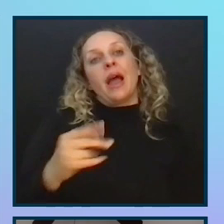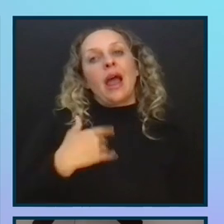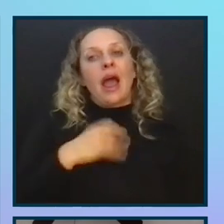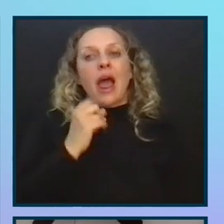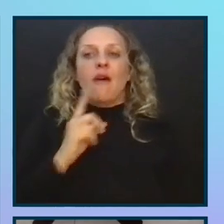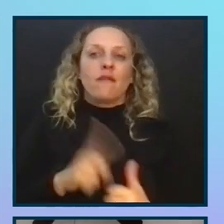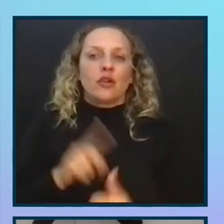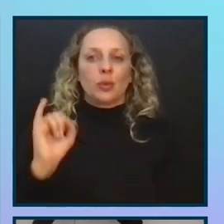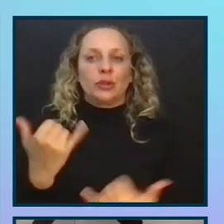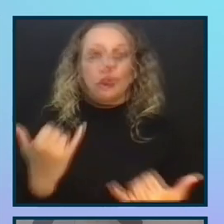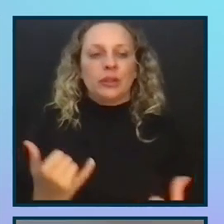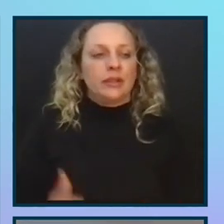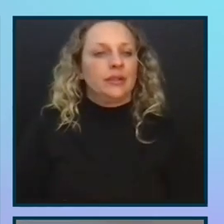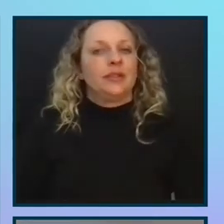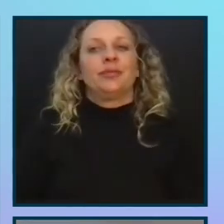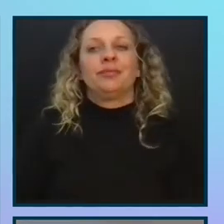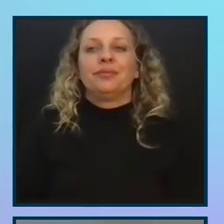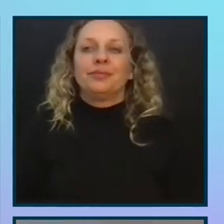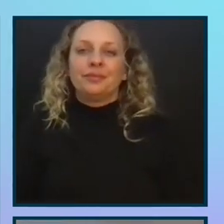our first question today.